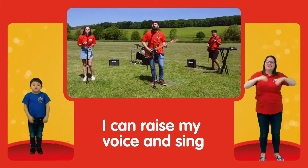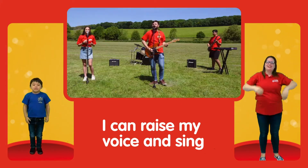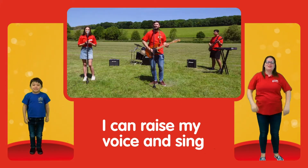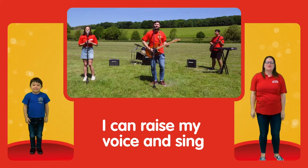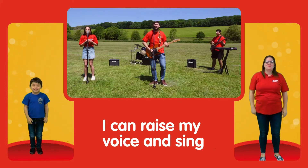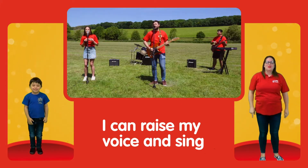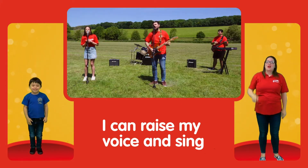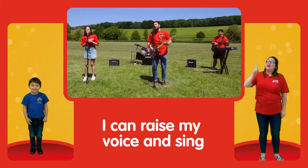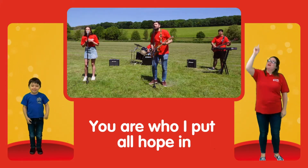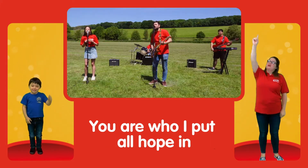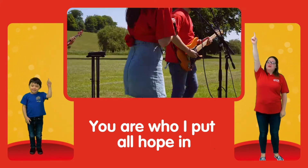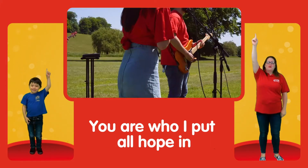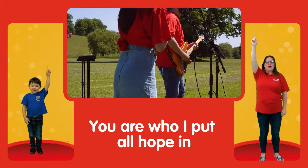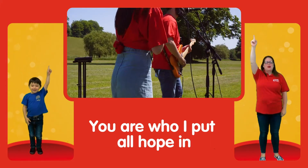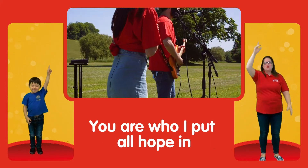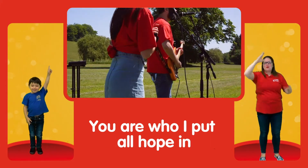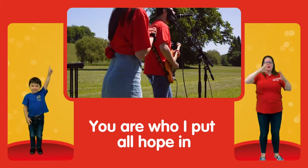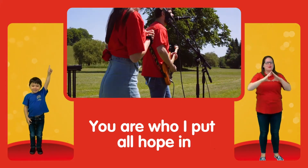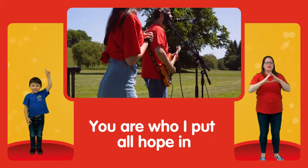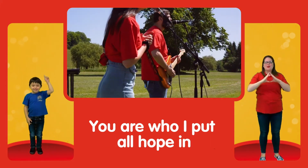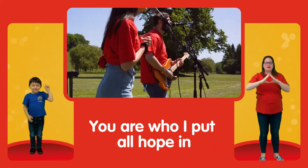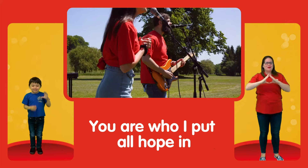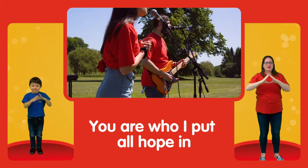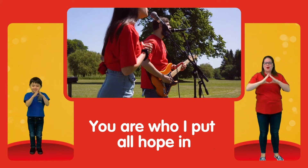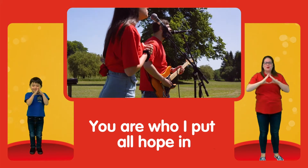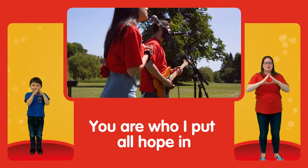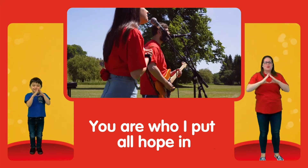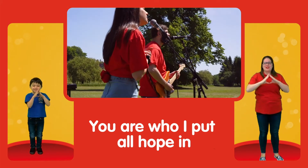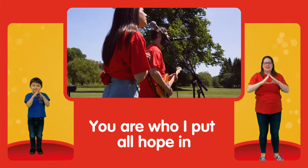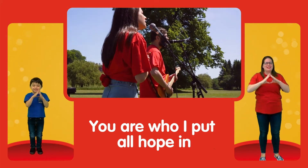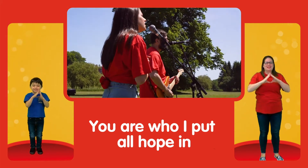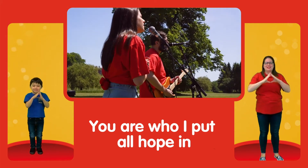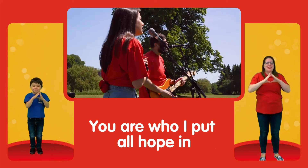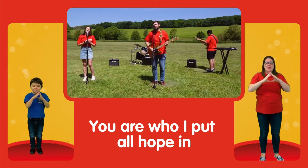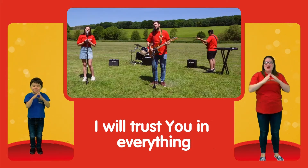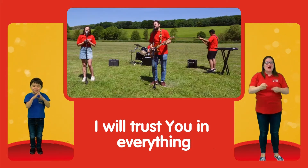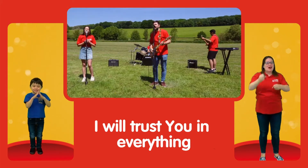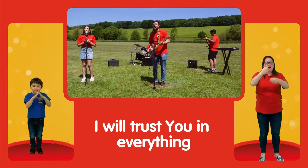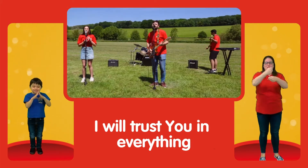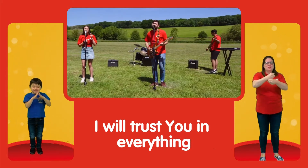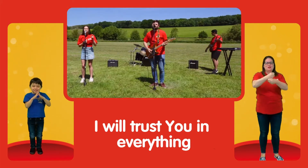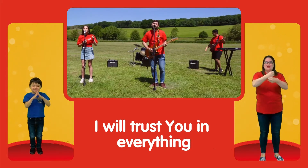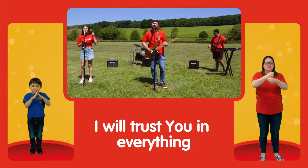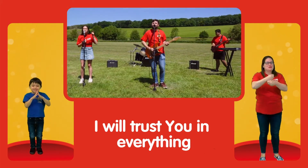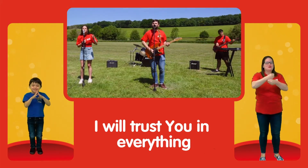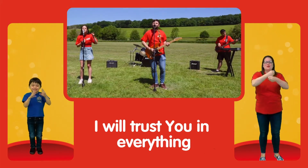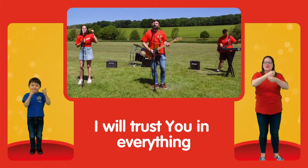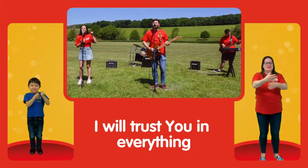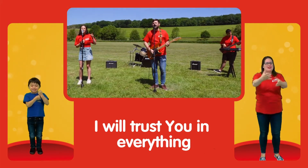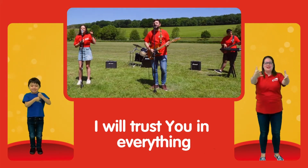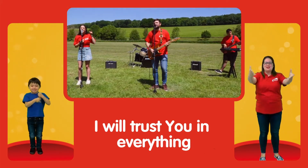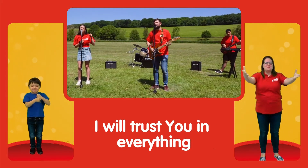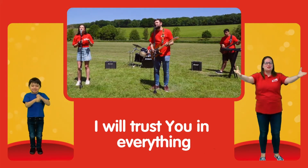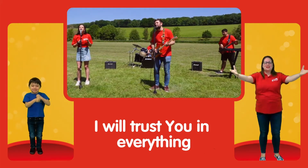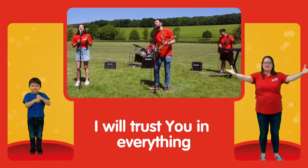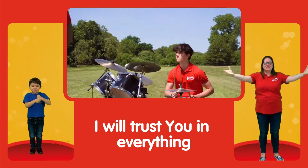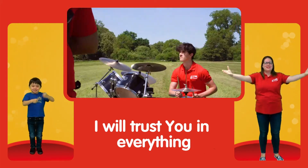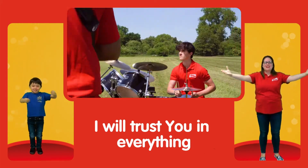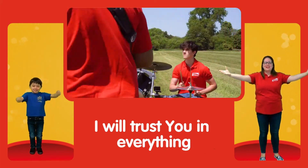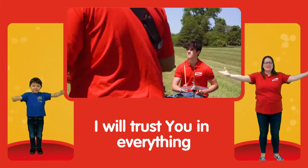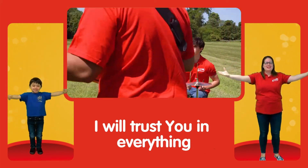sing. You are who I put all hope in, I will trust you in